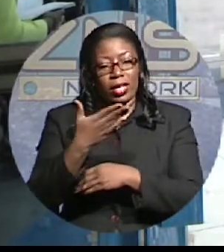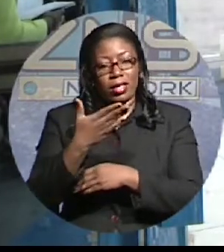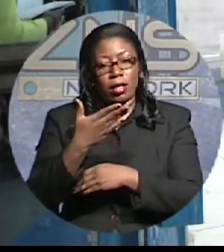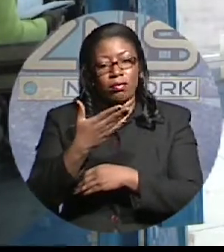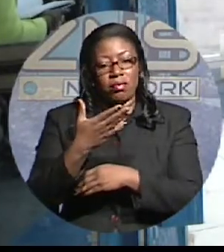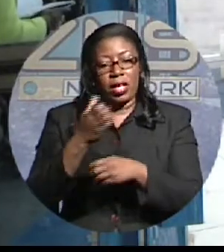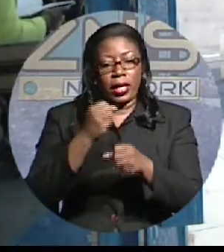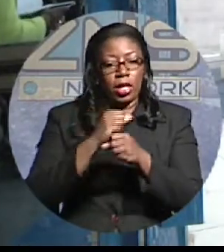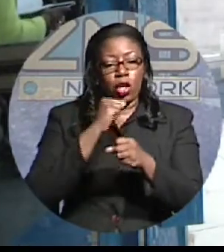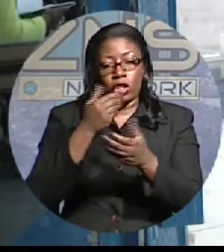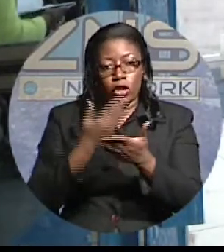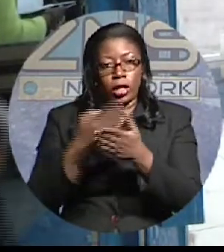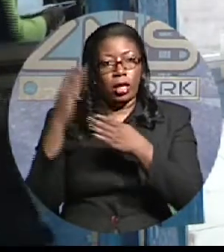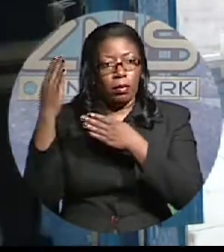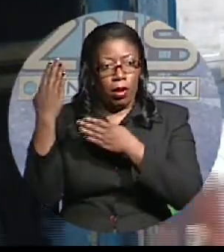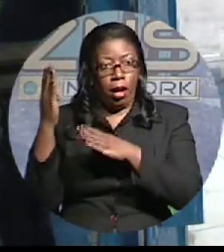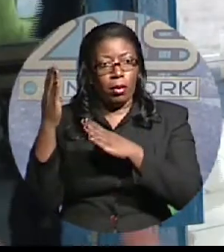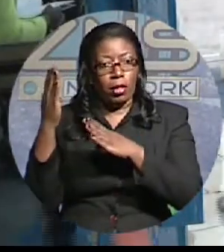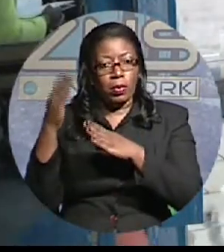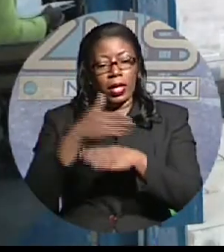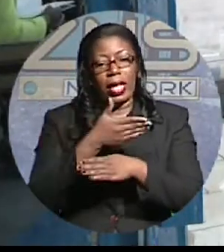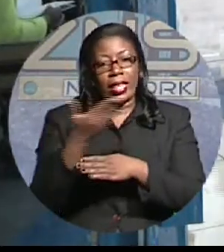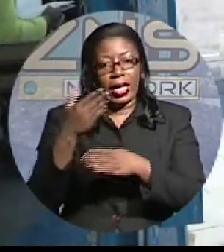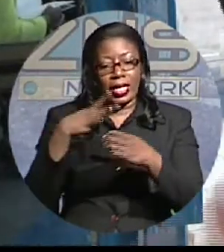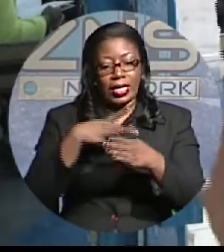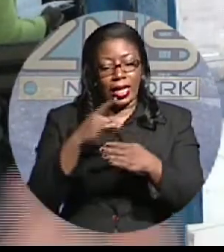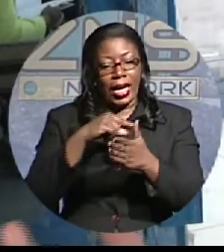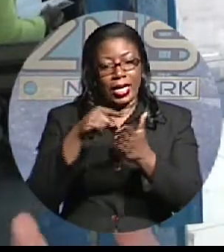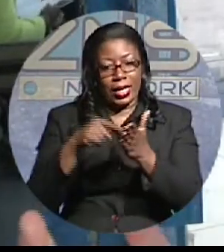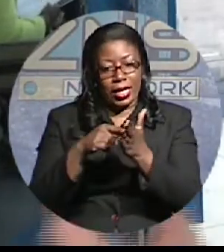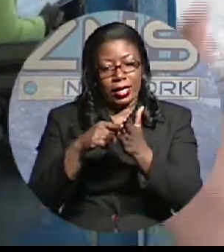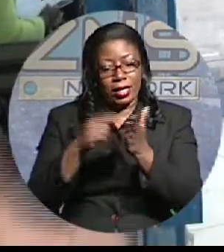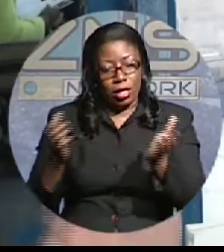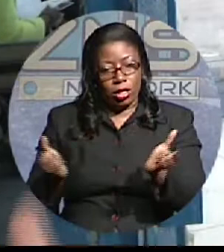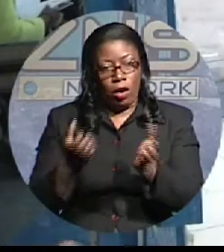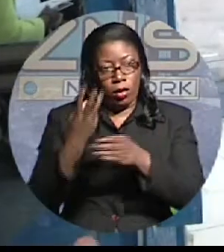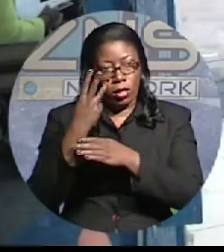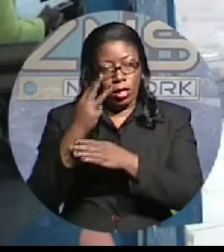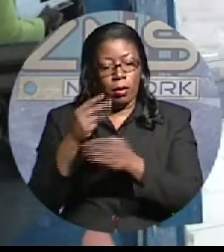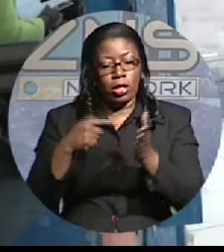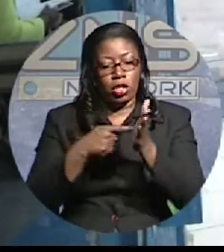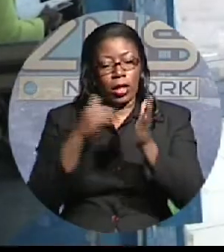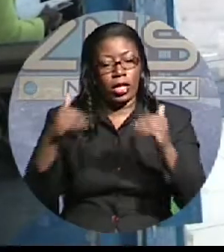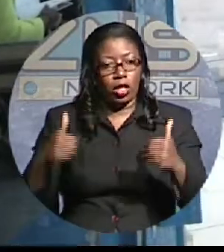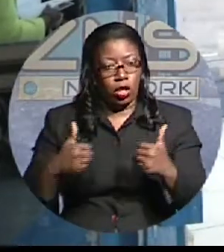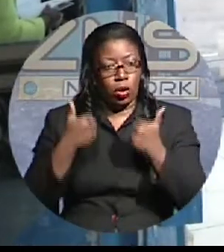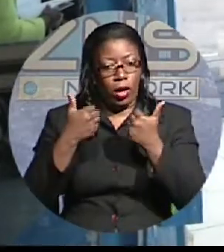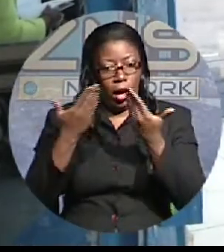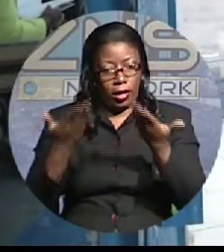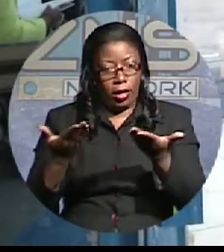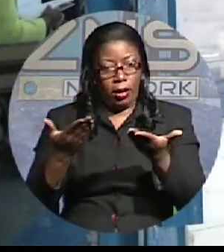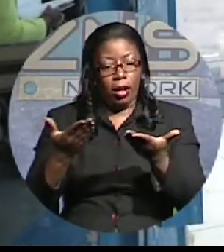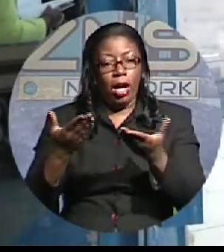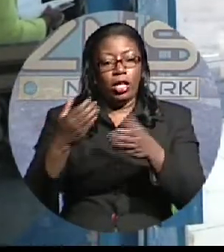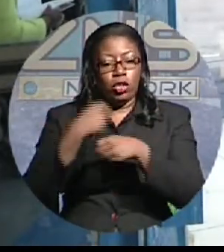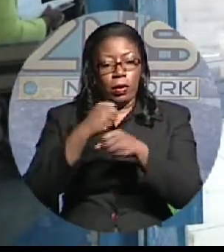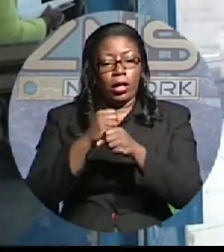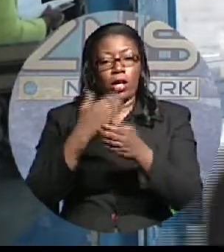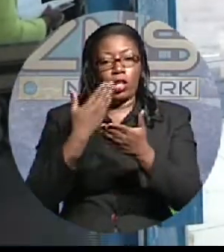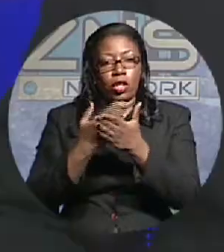Bahamas, so we need ceremonies like these to, you know, lift the spirits of everyone and to show them that the youth are there and they're there to make a big impact on the